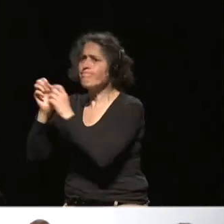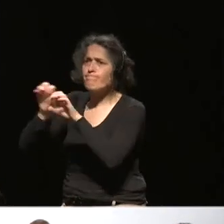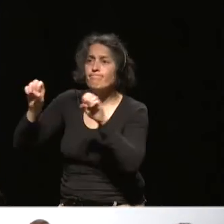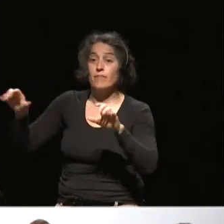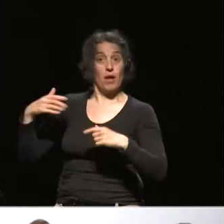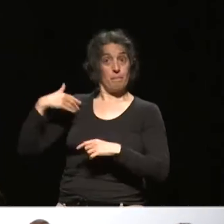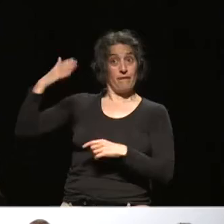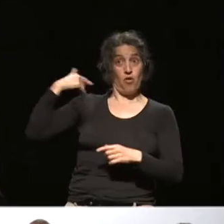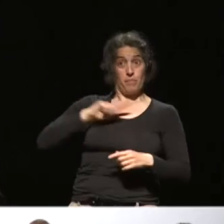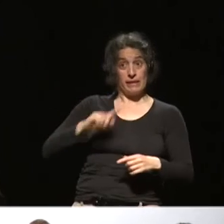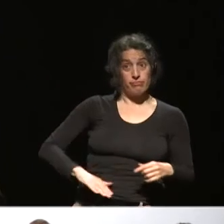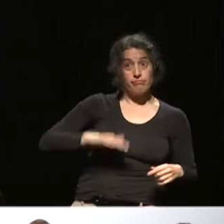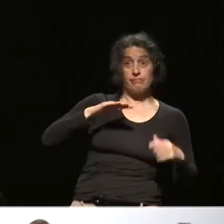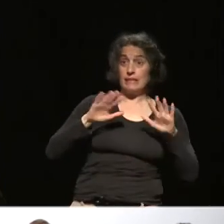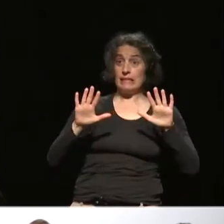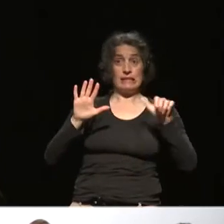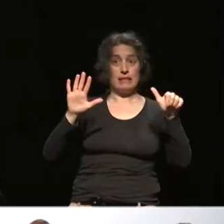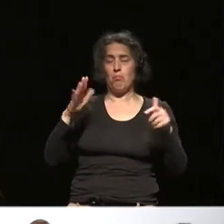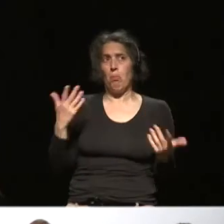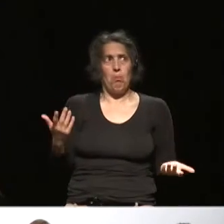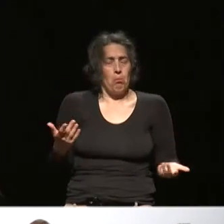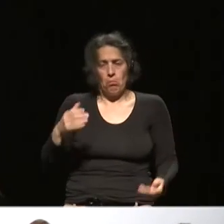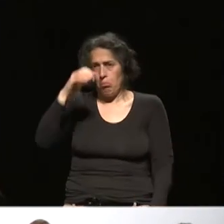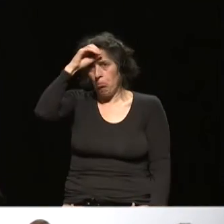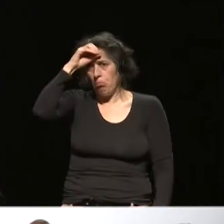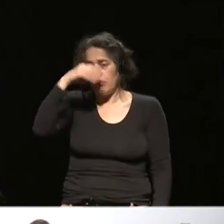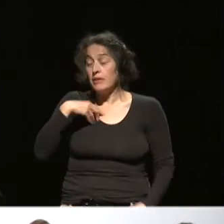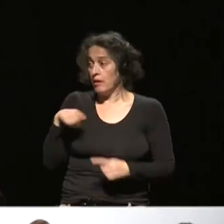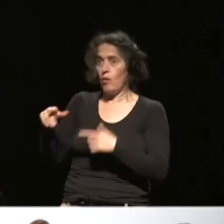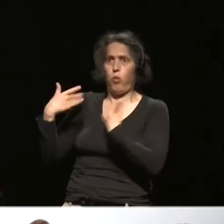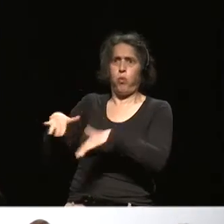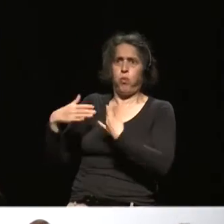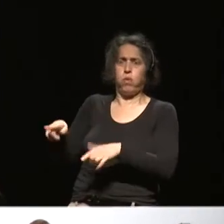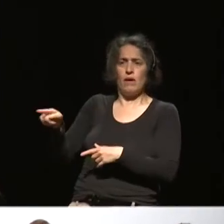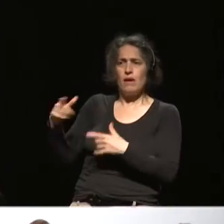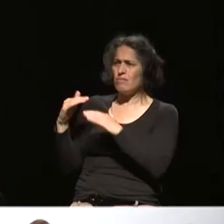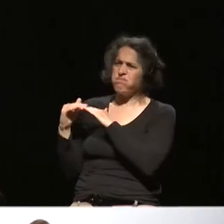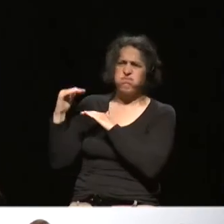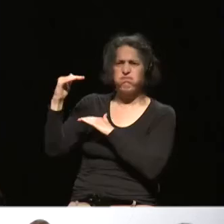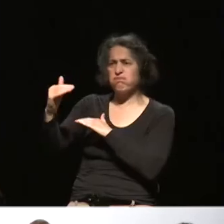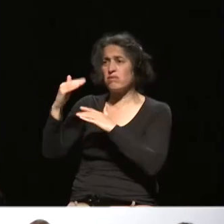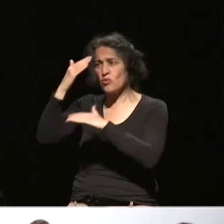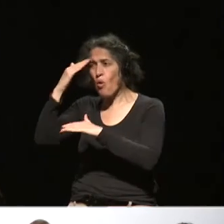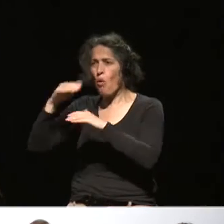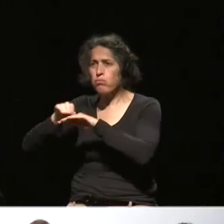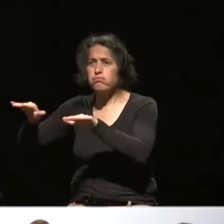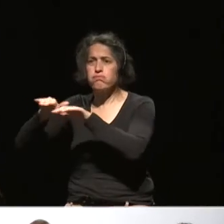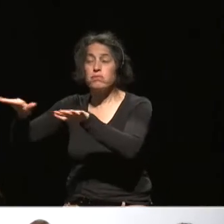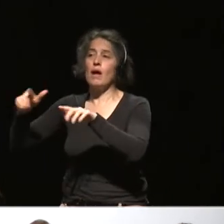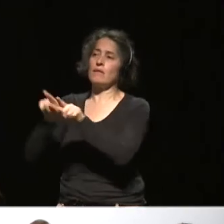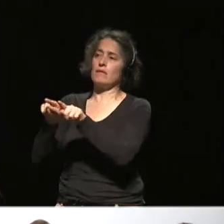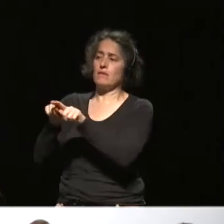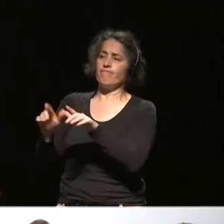I wasn't even capable of explaining what a public procurement was, means that there are